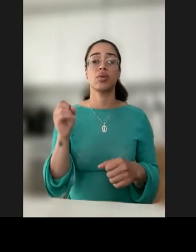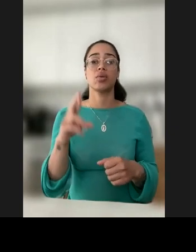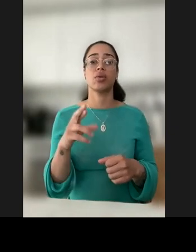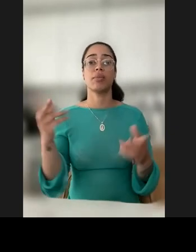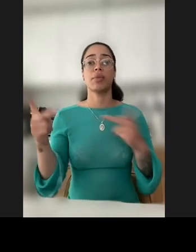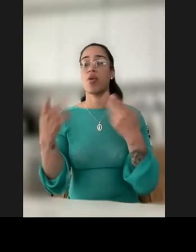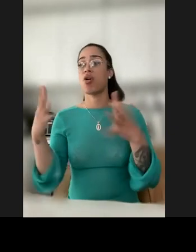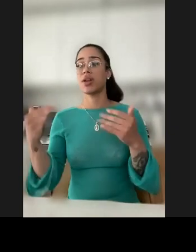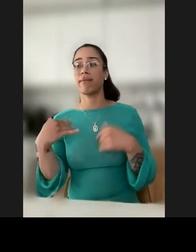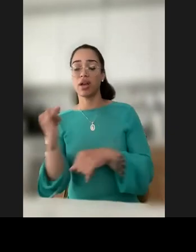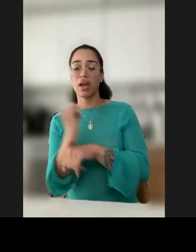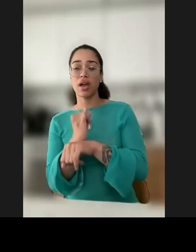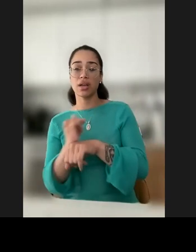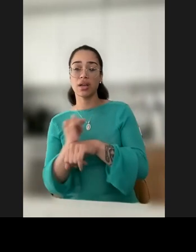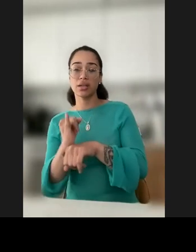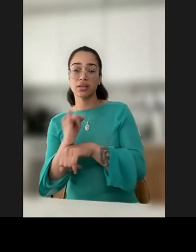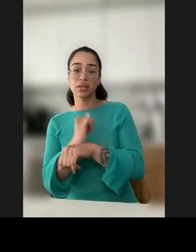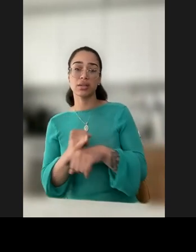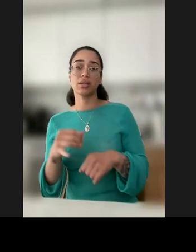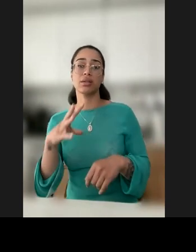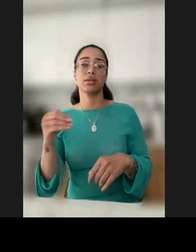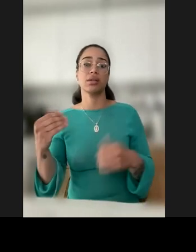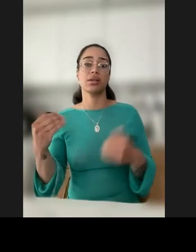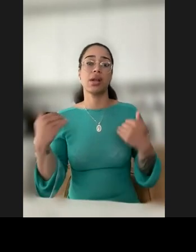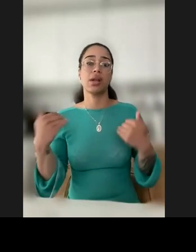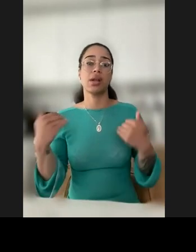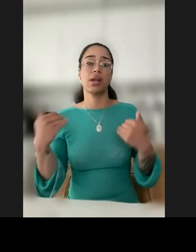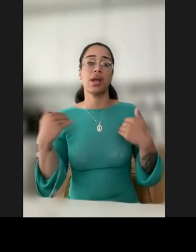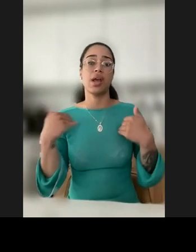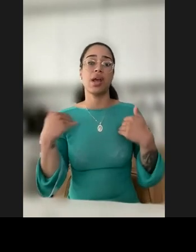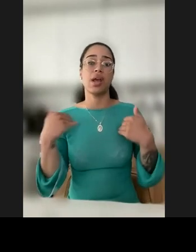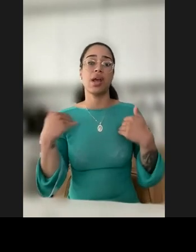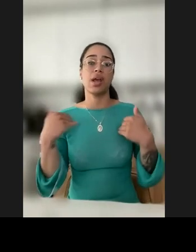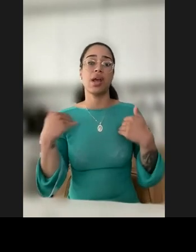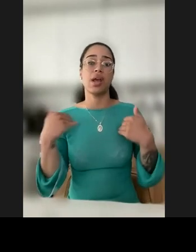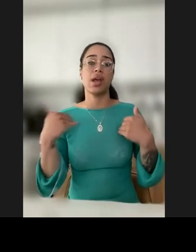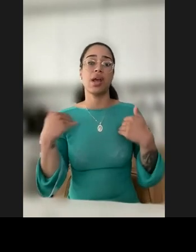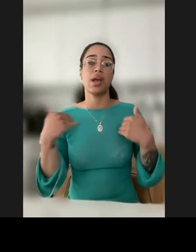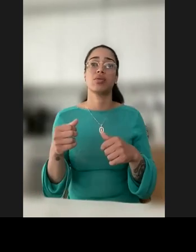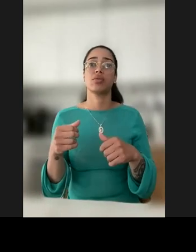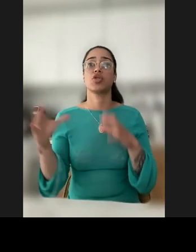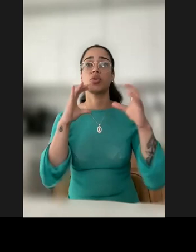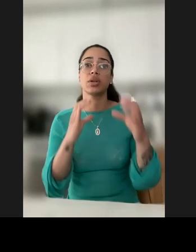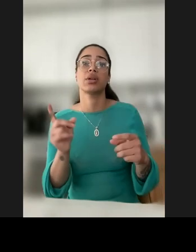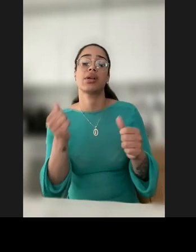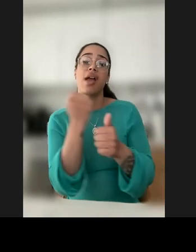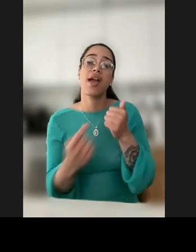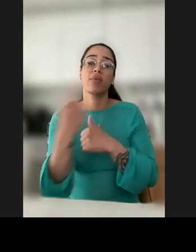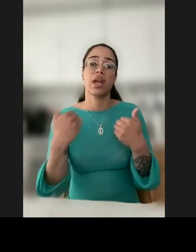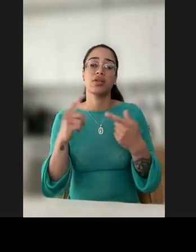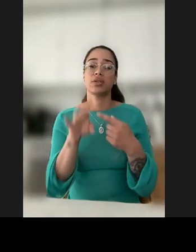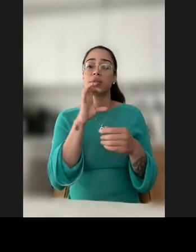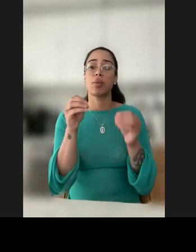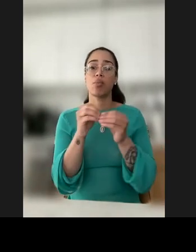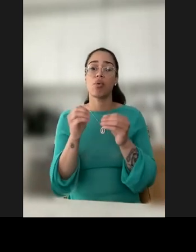isolated and having, challenges with regard to communicating, everyone has to be more concerned about our